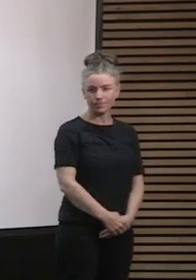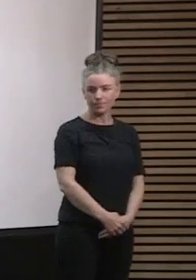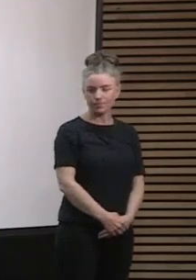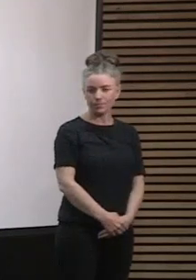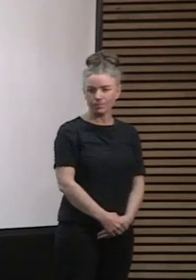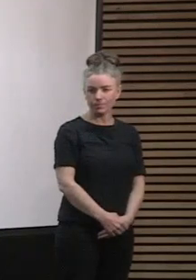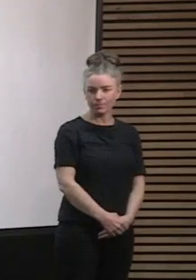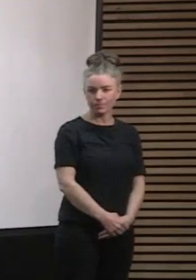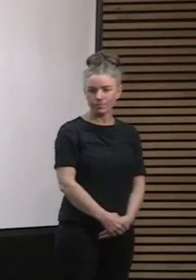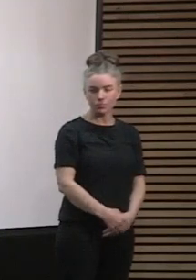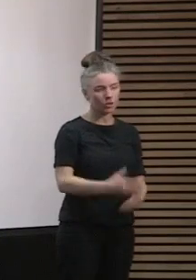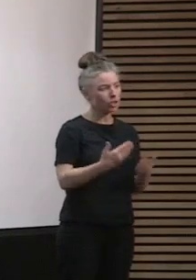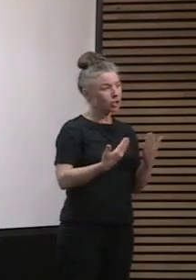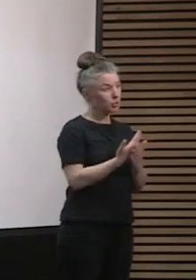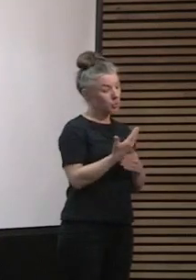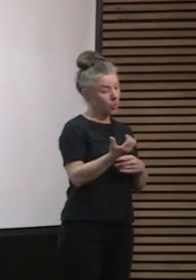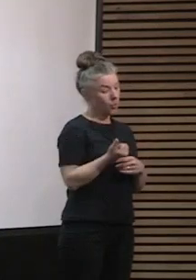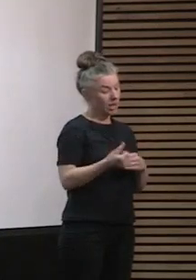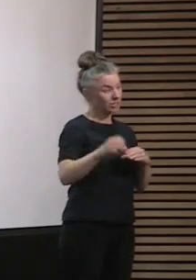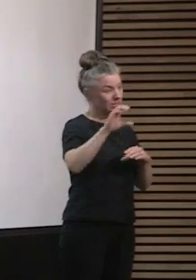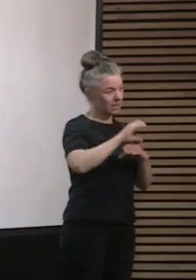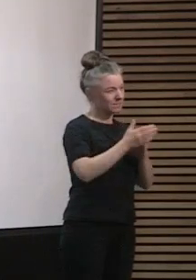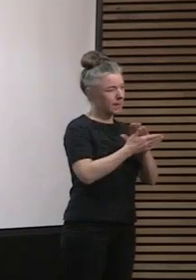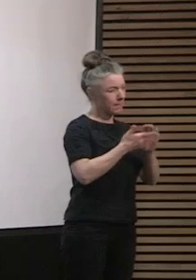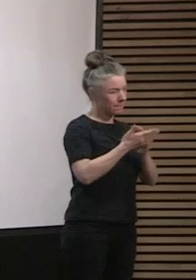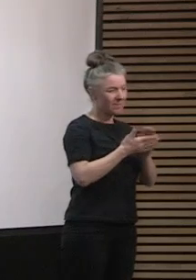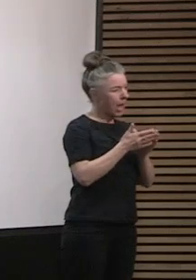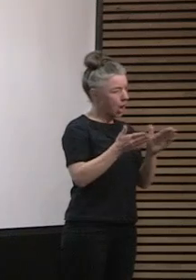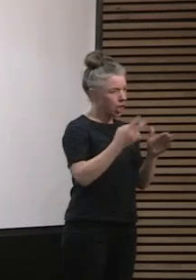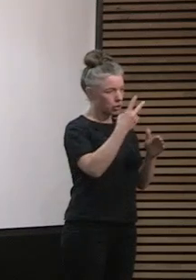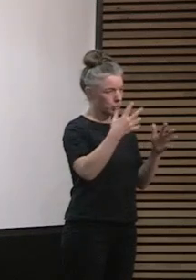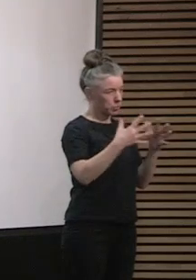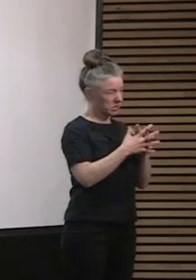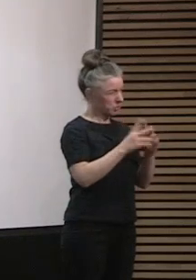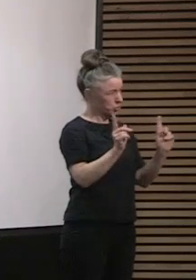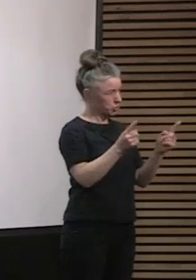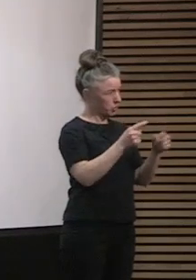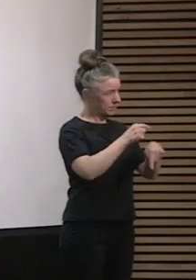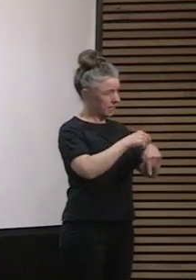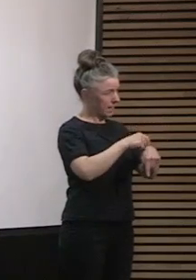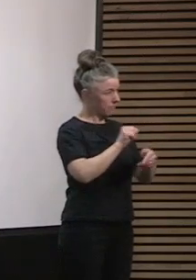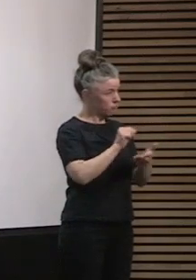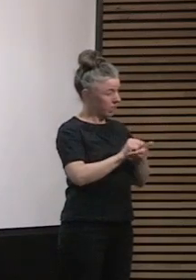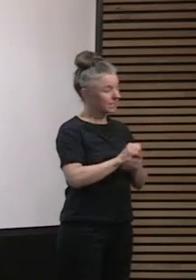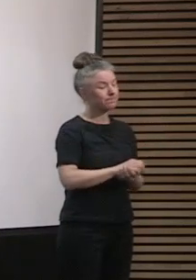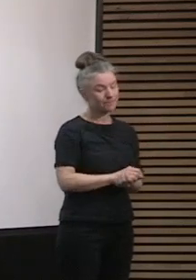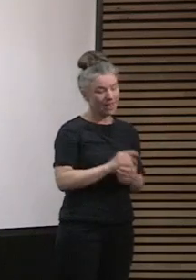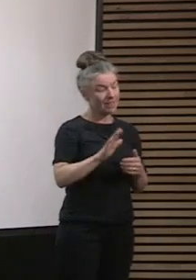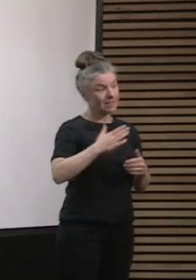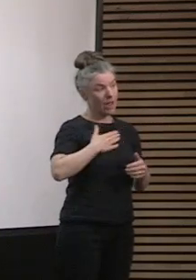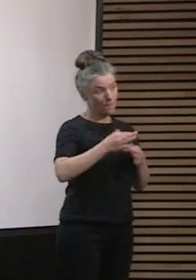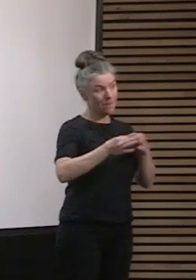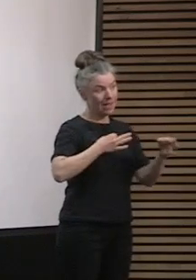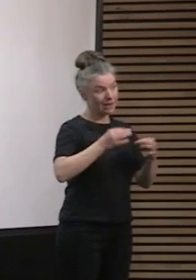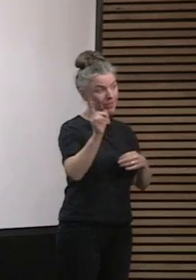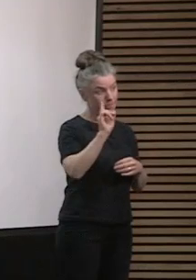And you say it will apply for the duration of level three, so we're talking about a very short 2-week wage subsidy. Well, that obviously that's the plan that we have at this time,